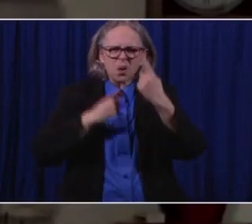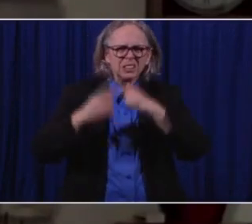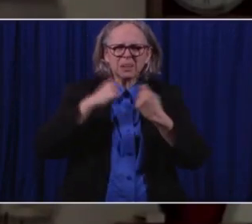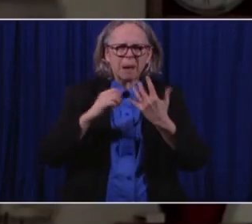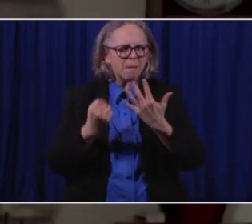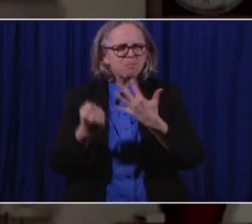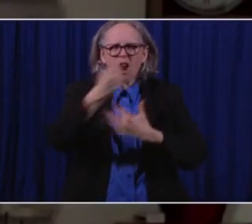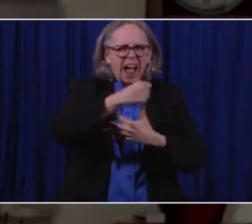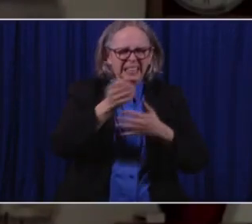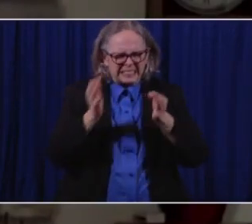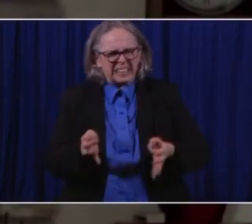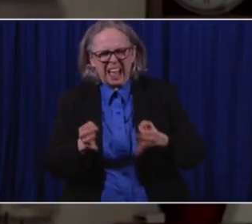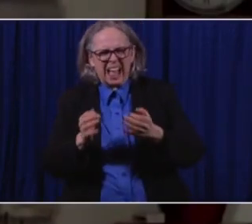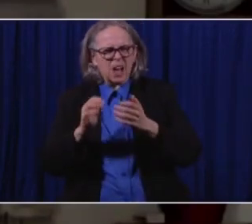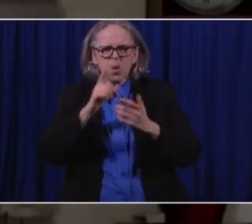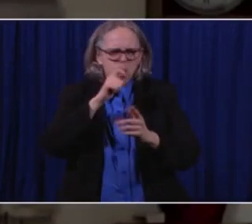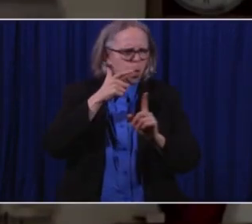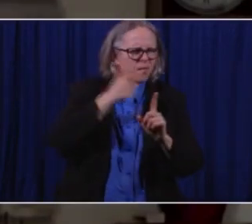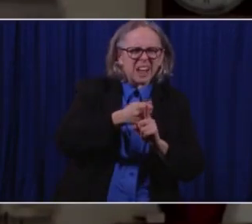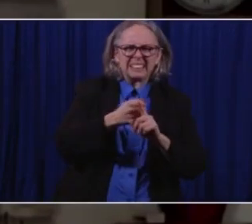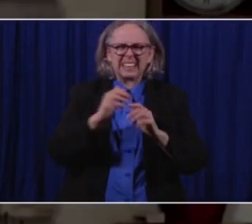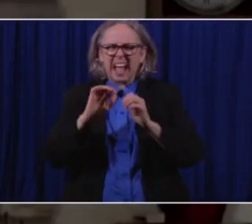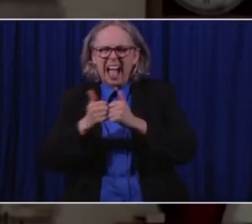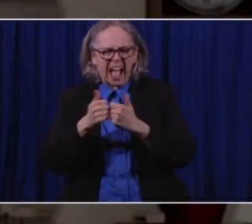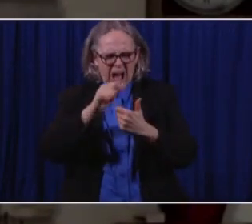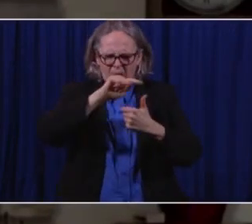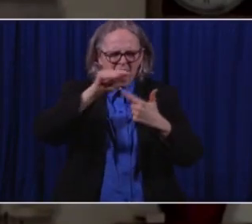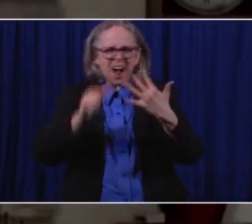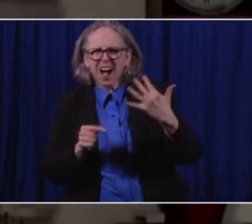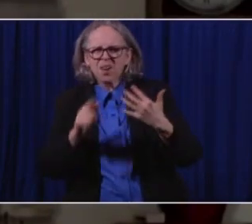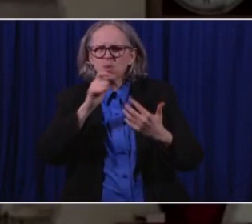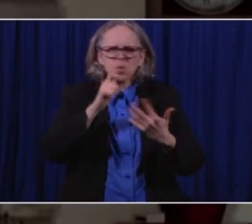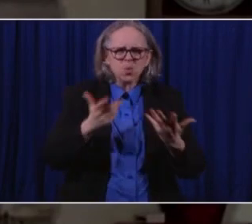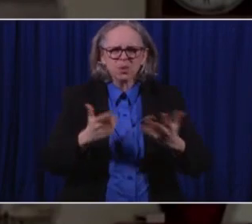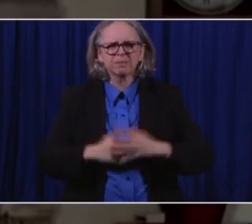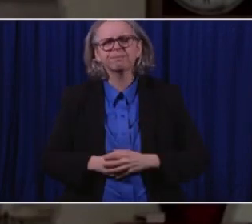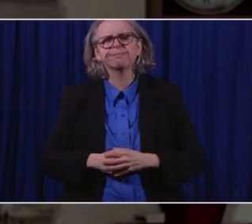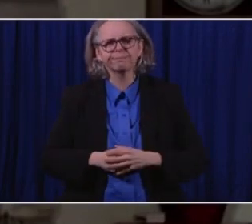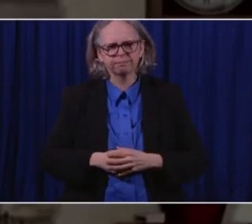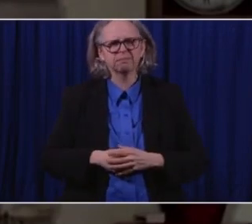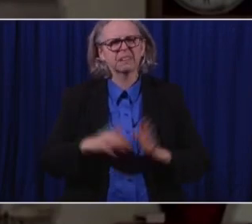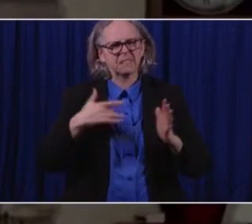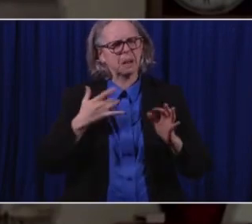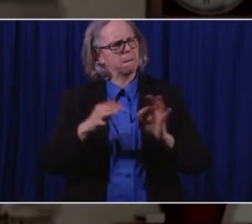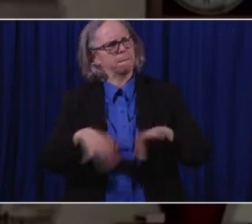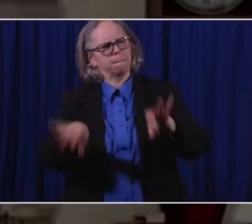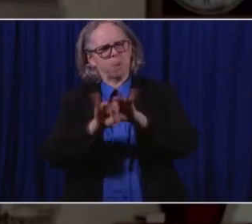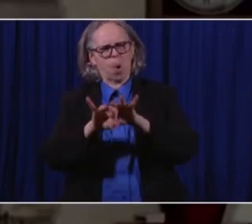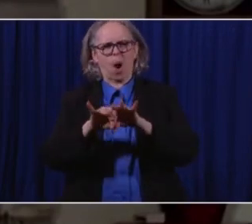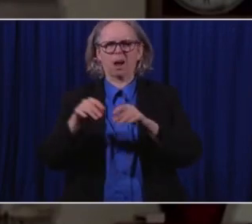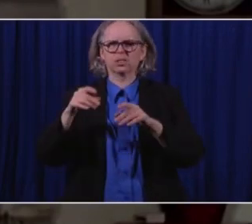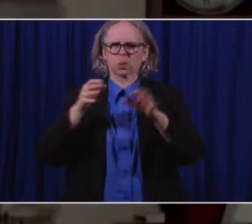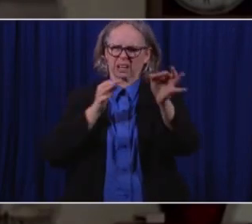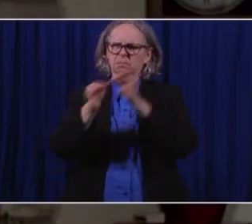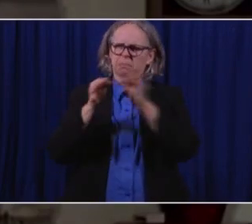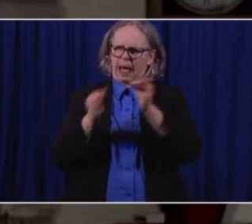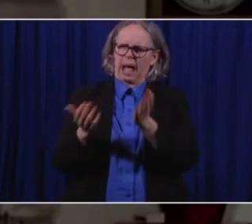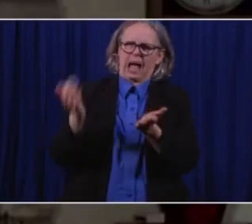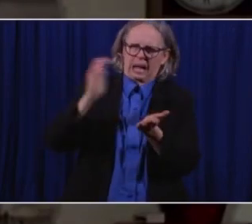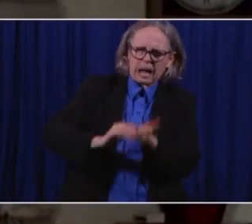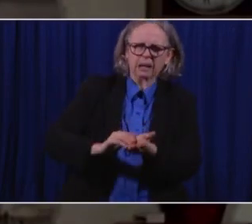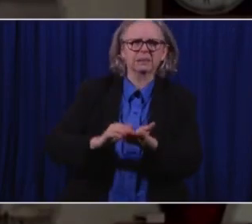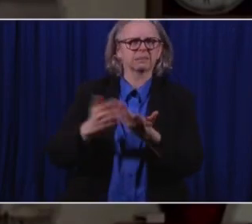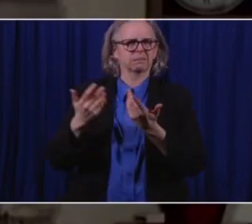Maybe to recap just a little bit, I think it's important to look at what our overall goals are. Our overall goals